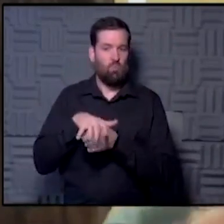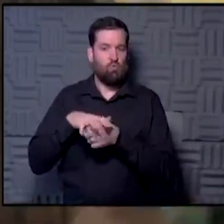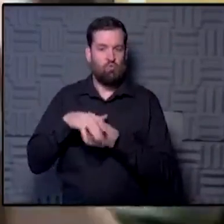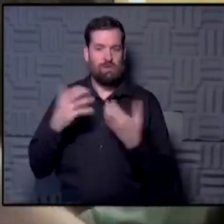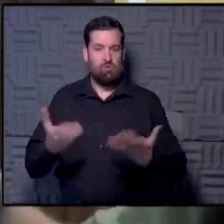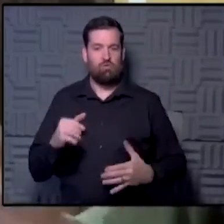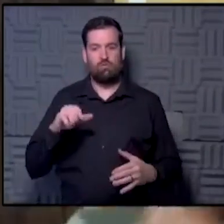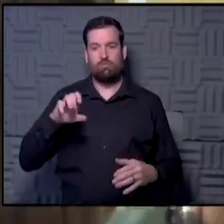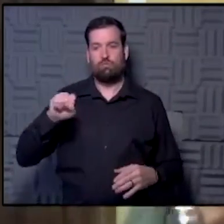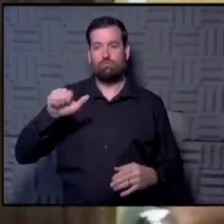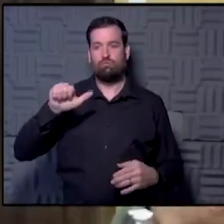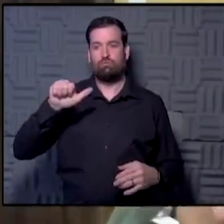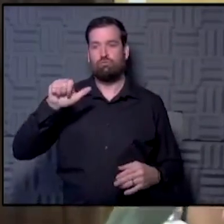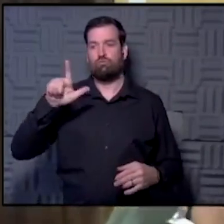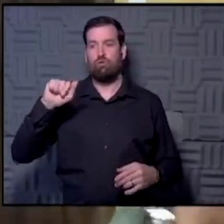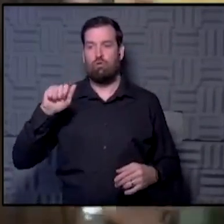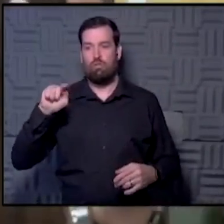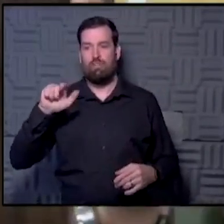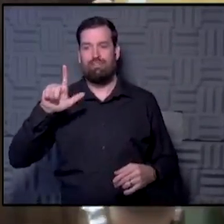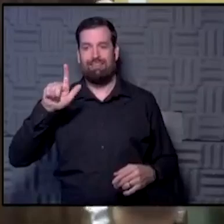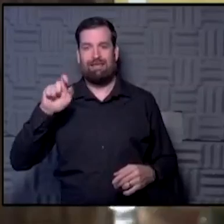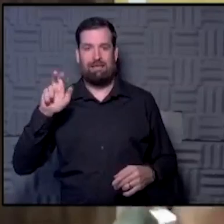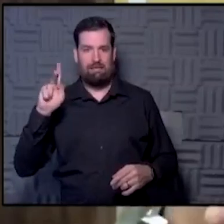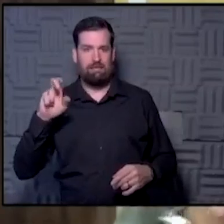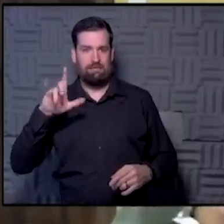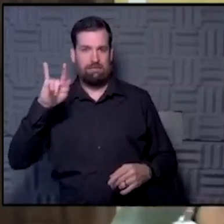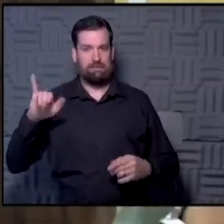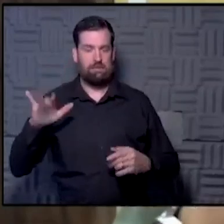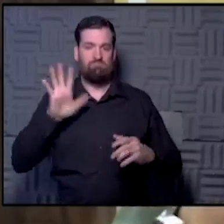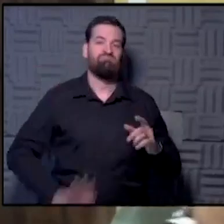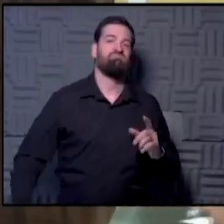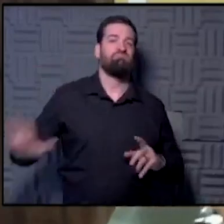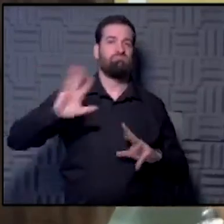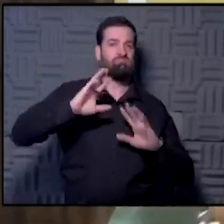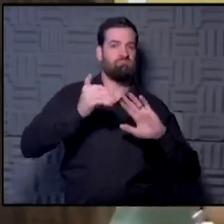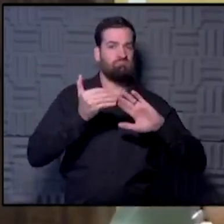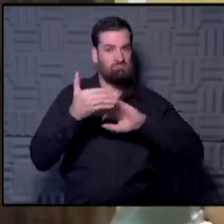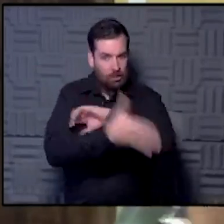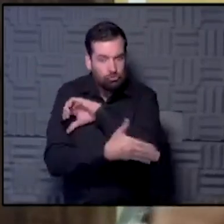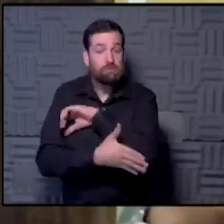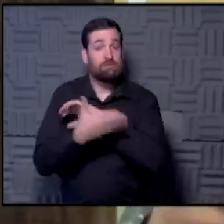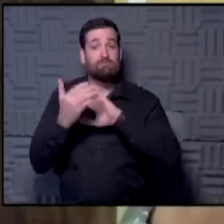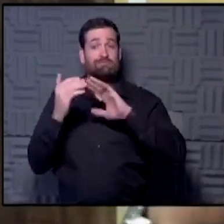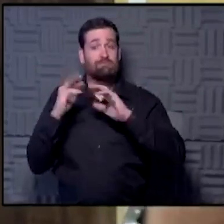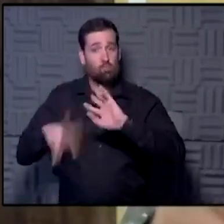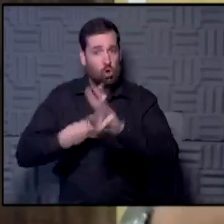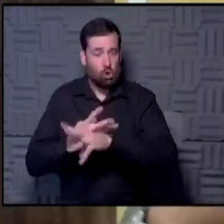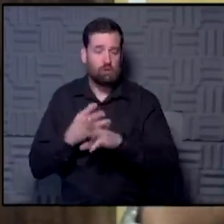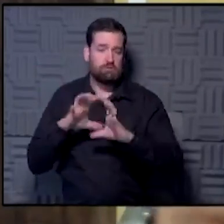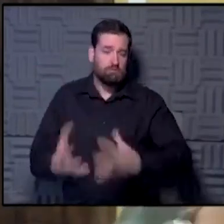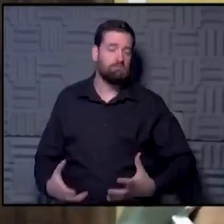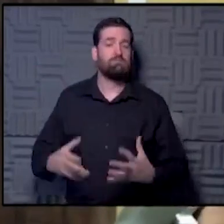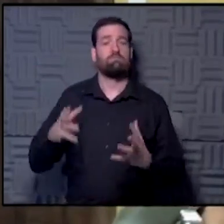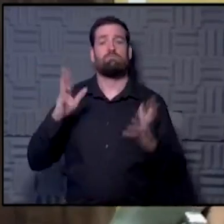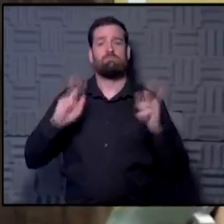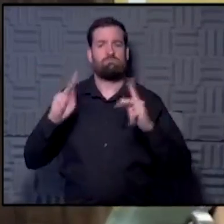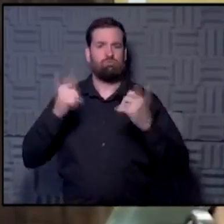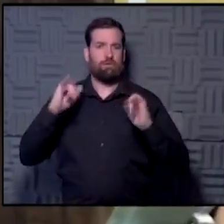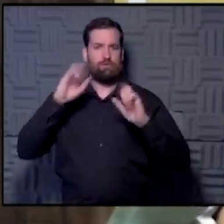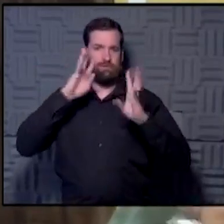City, Utah. Obviously, throughout the nation and throughout the world, we're seeing that as part of the Haunted Attraction Association and how people are kind of really trying to be